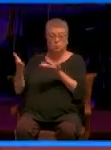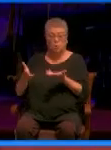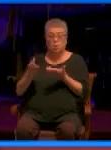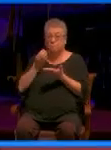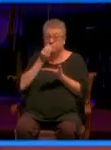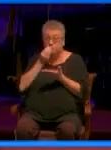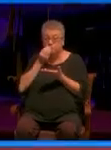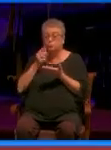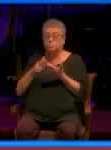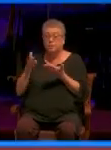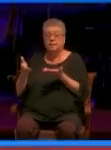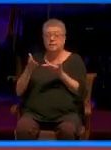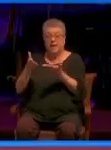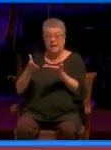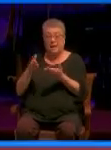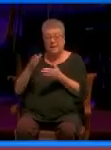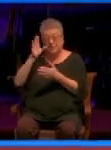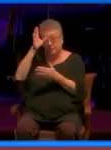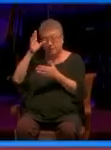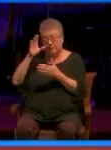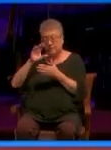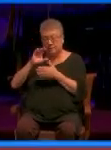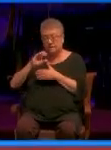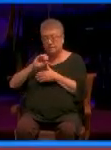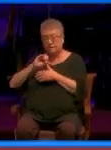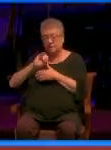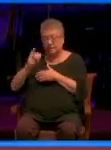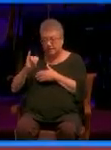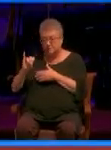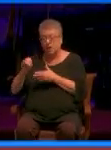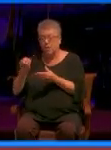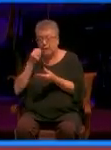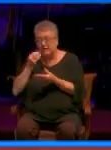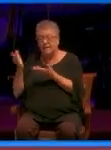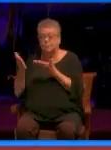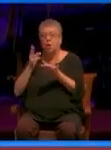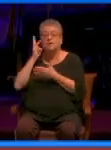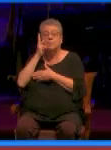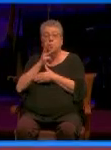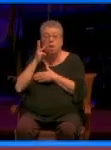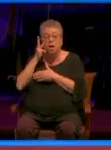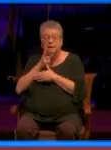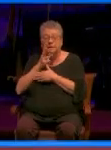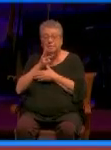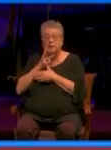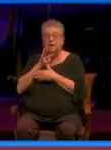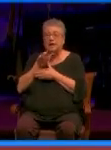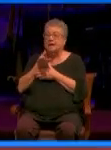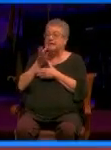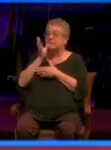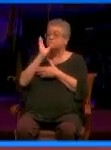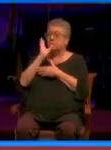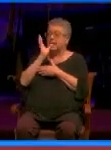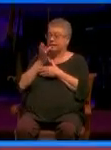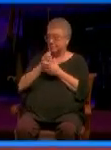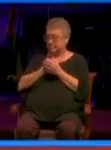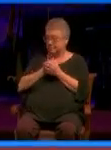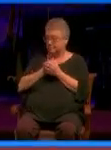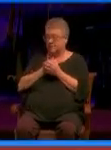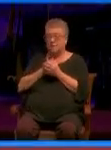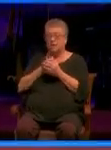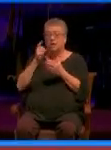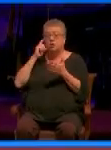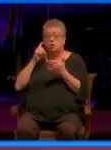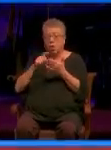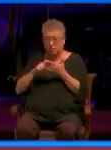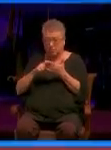to him and he ate, and he brought him wine and he drank. Now, I just want you to notice